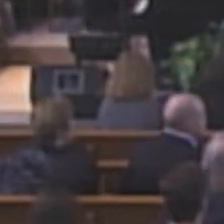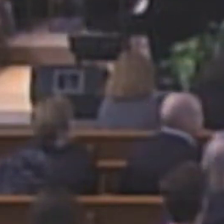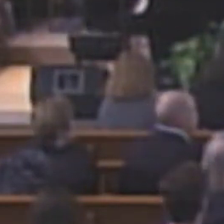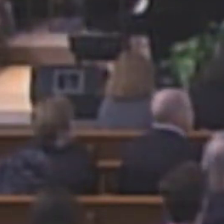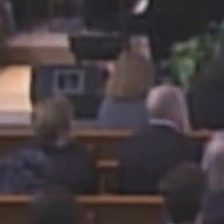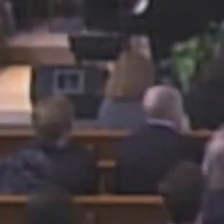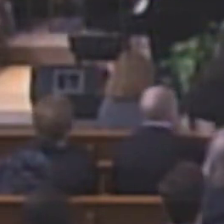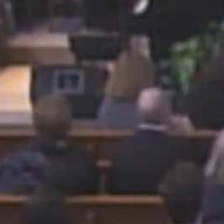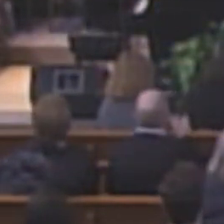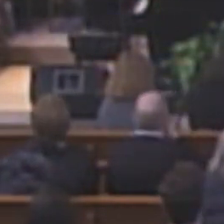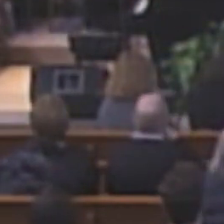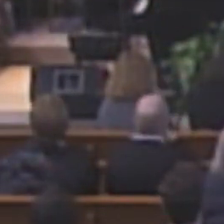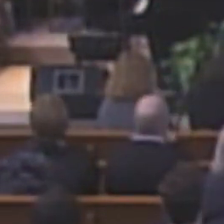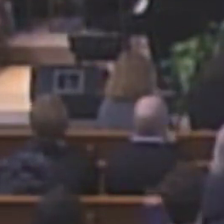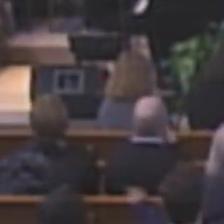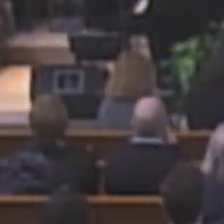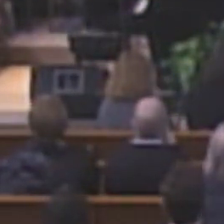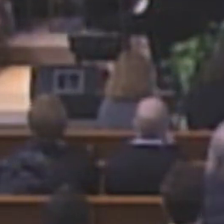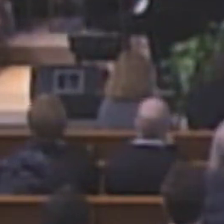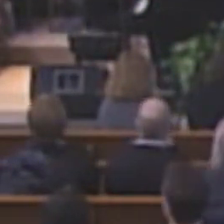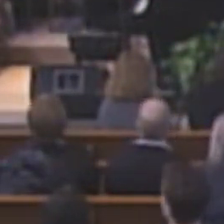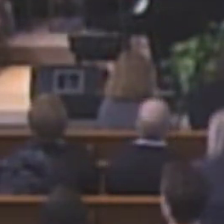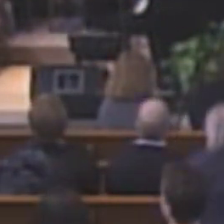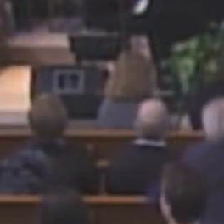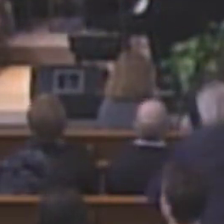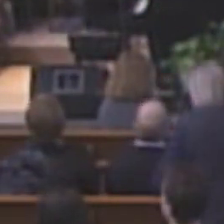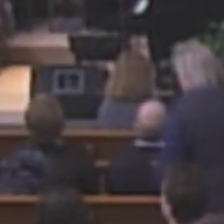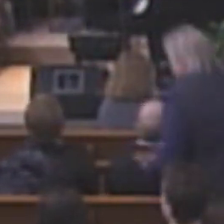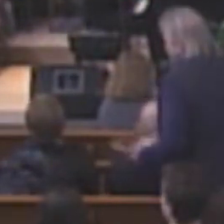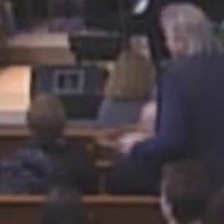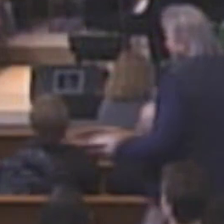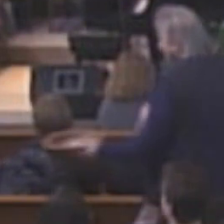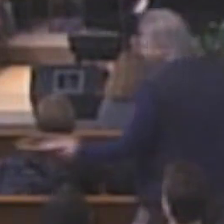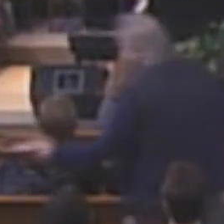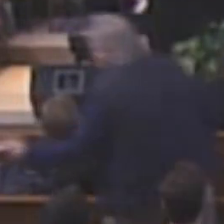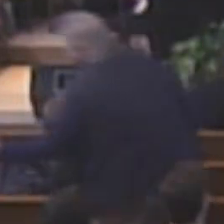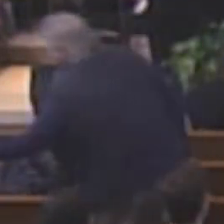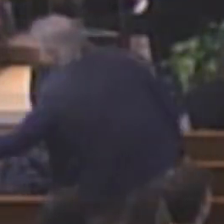Let us turn our thoughts today to Martin Luther King